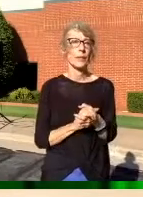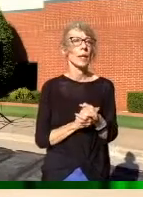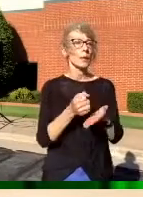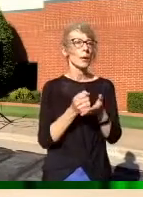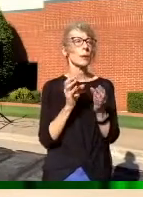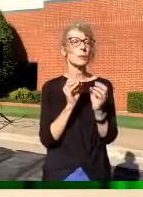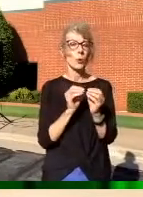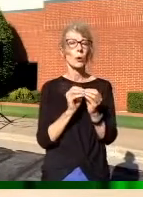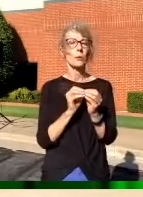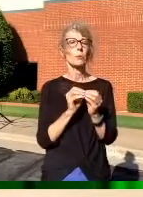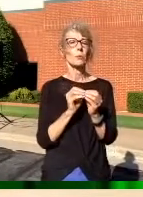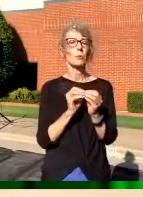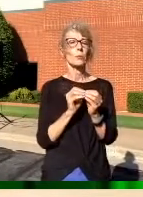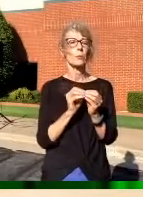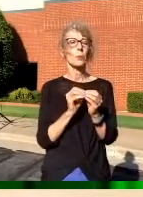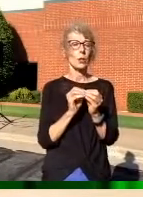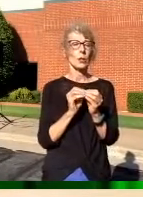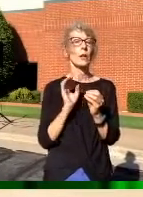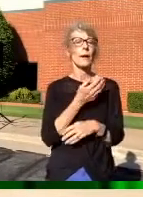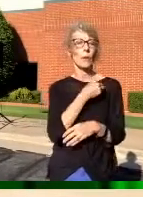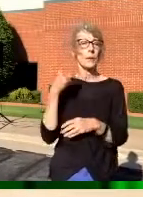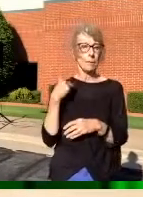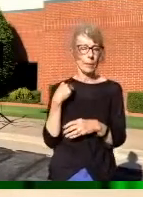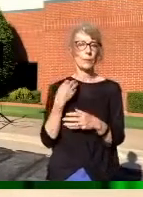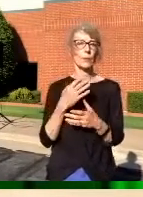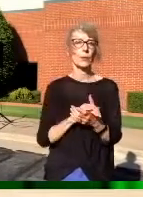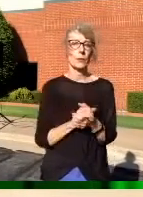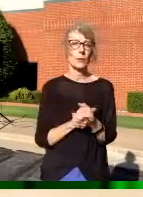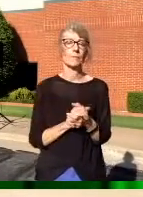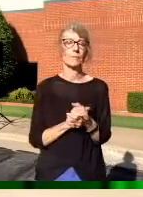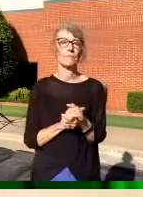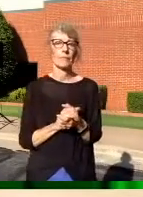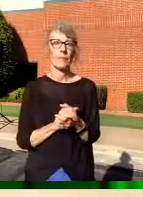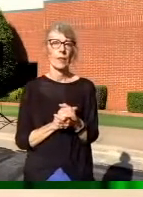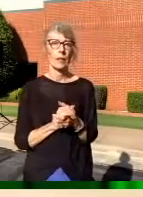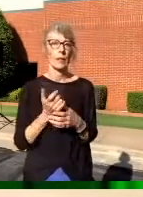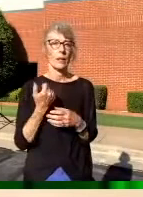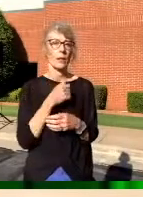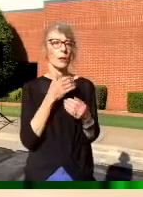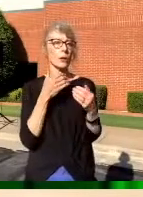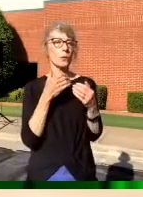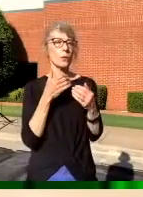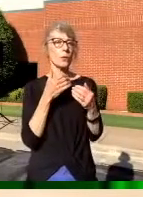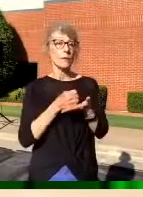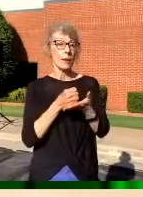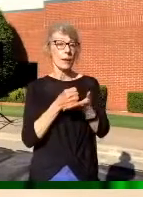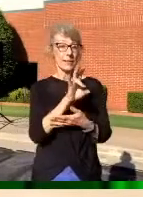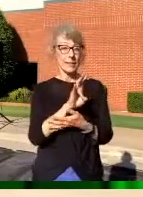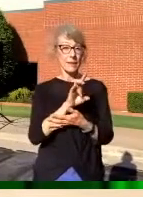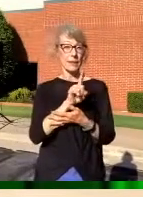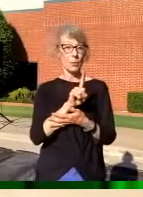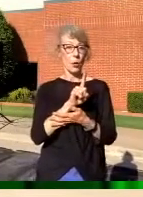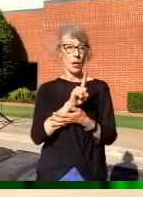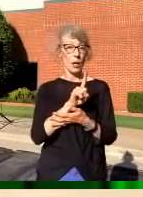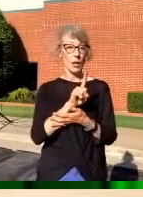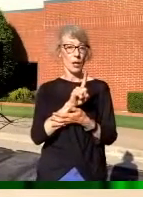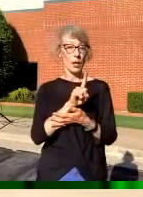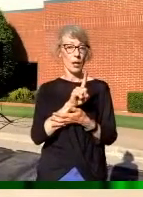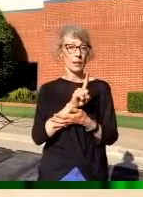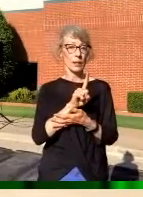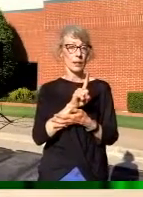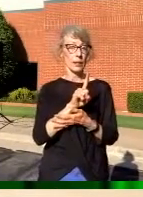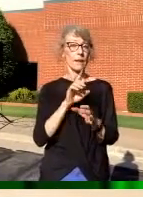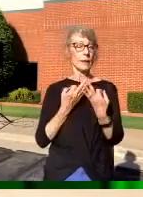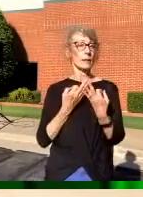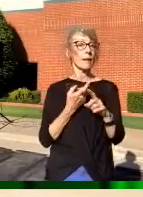the ramifications of this pandemic. And so far, we've helped 71 families in our church family with things like rent,